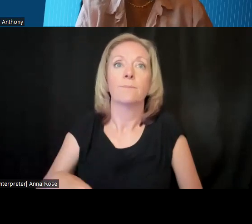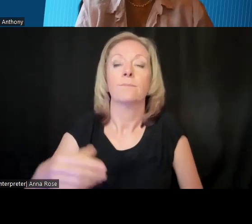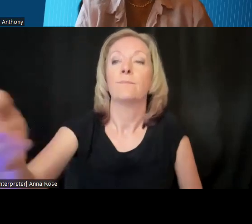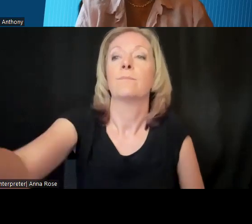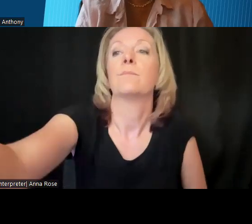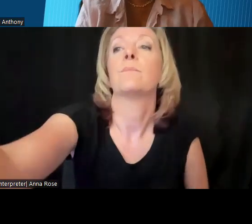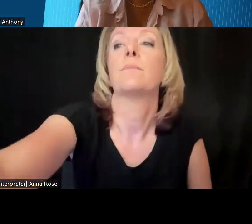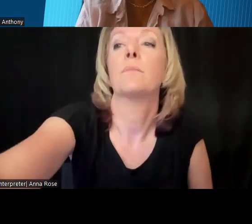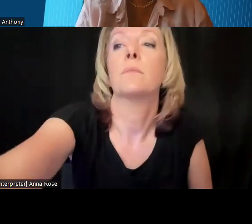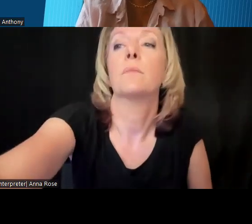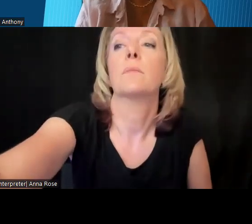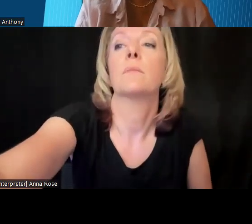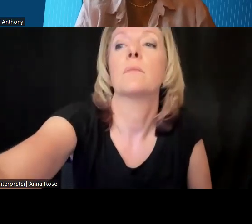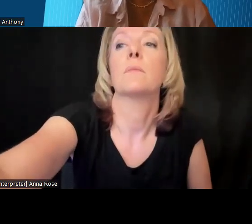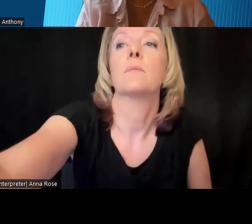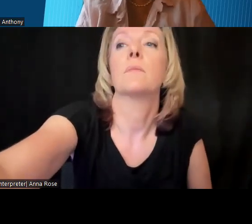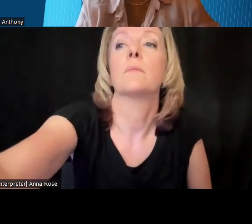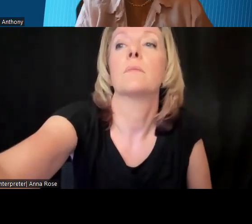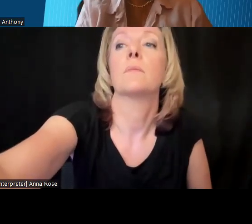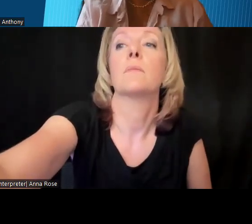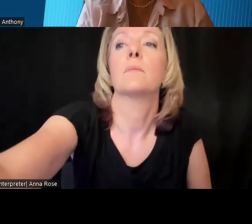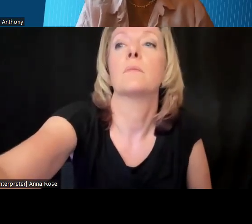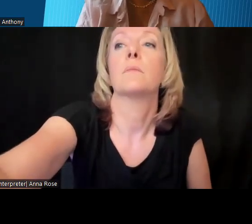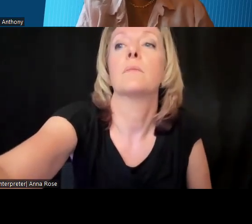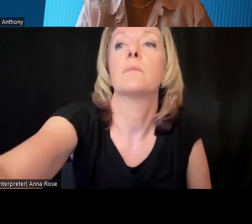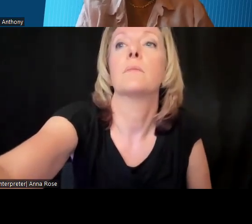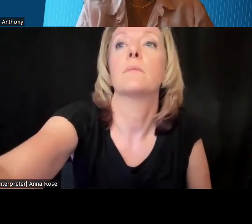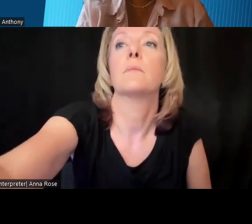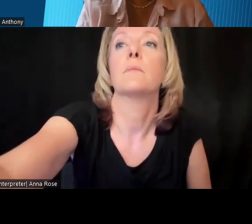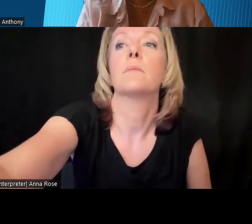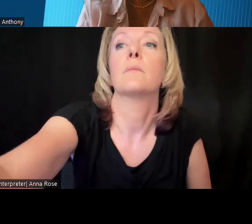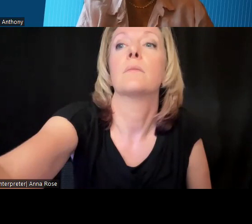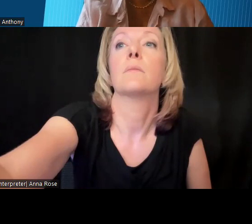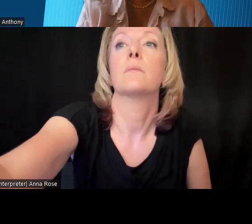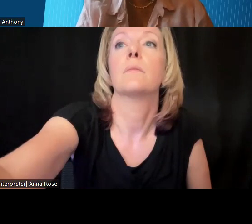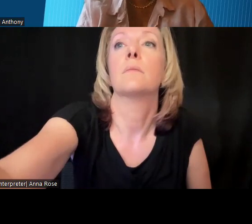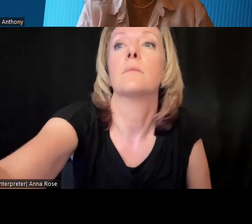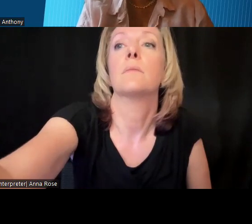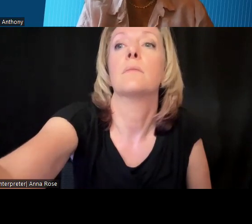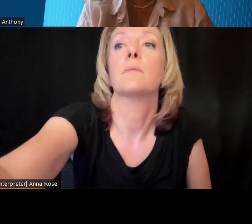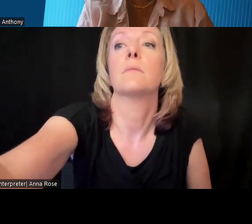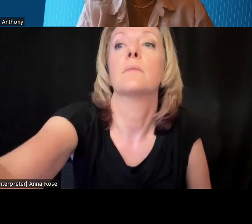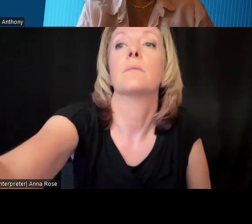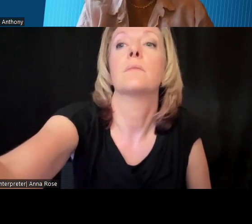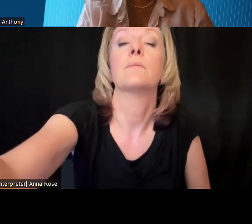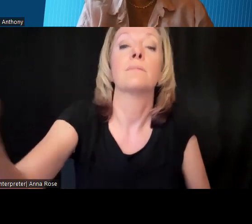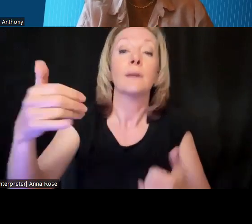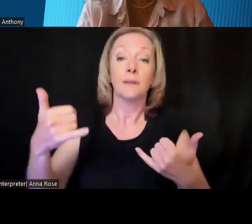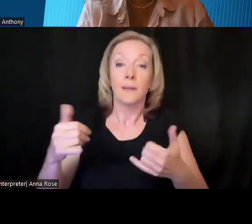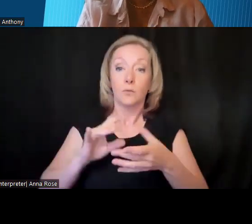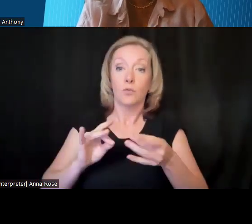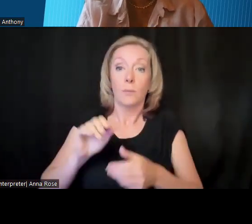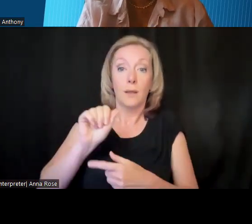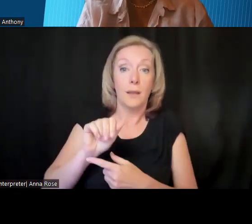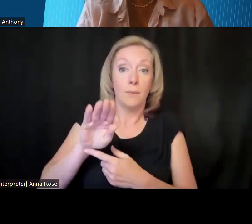Okay, so we're going to move into these ABCs. So before I do that, do we have any questions so far just about the things that we've covered